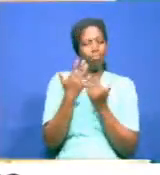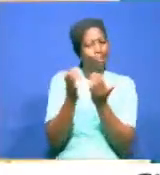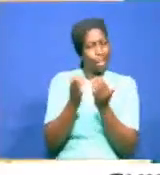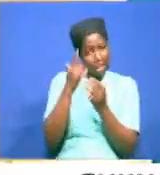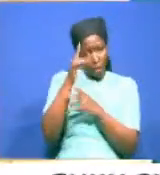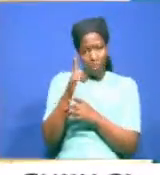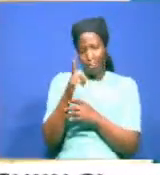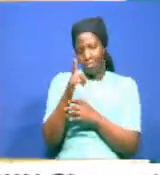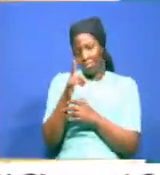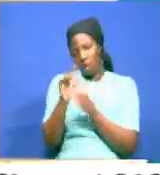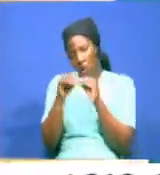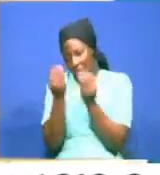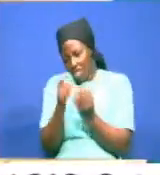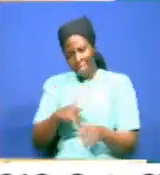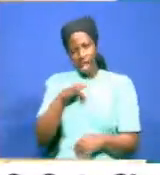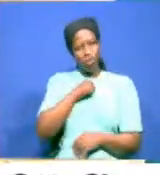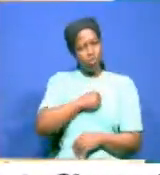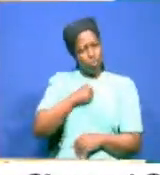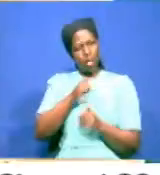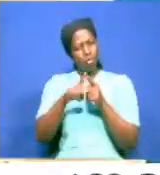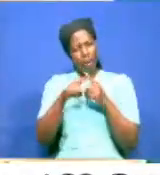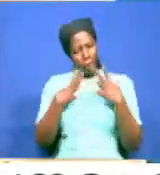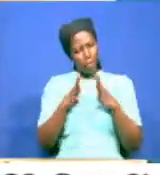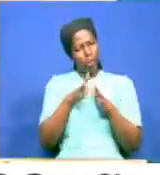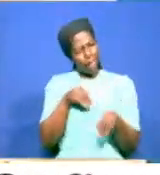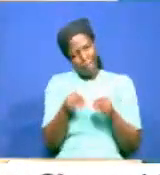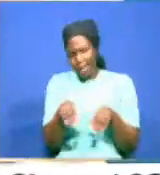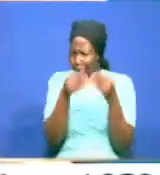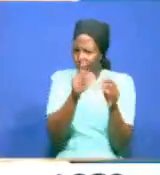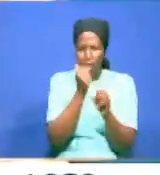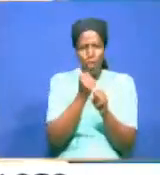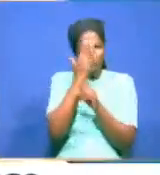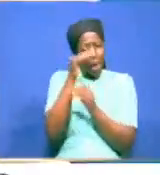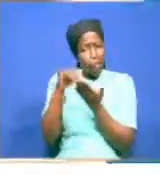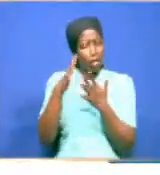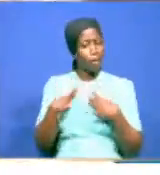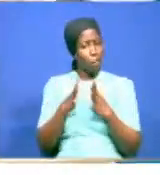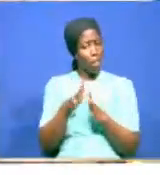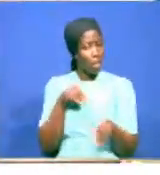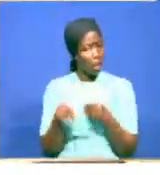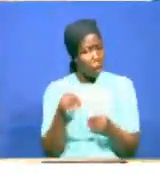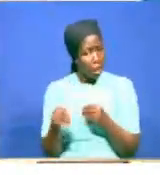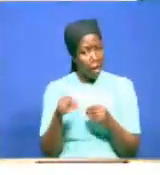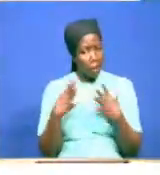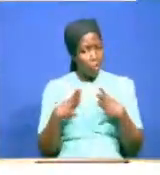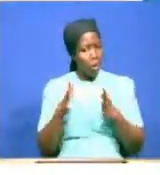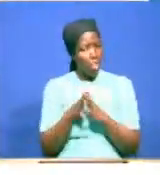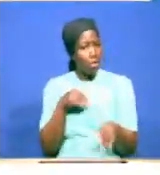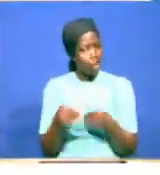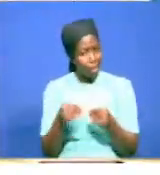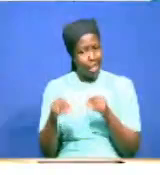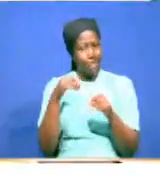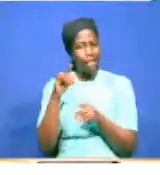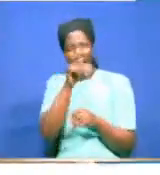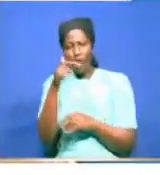empathetic to persons with disabilities and afford them a job. Because most persons with disabilities, and I'll tell you for free, most persons with disabilities, even graduates, when